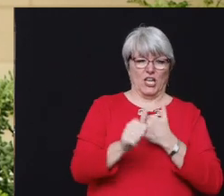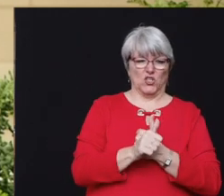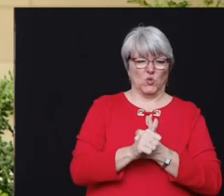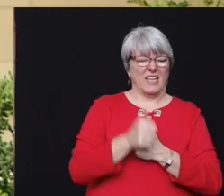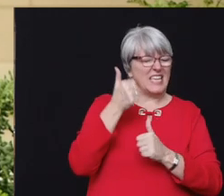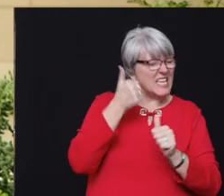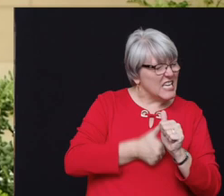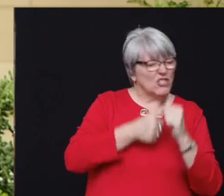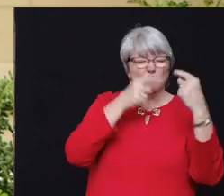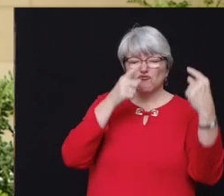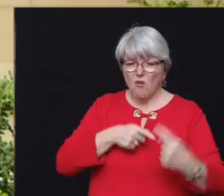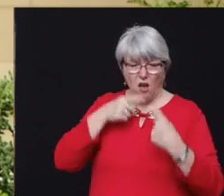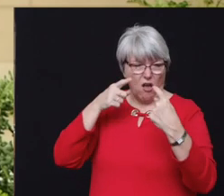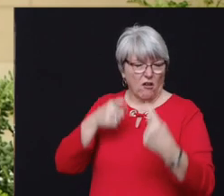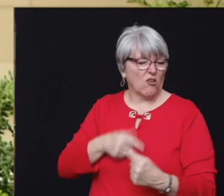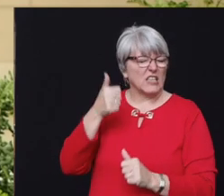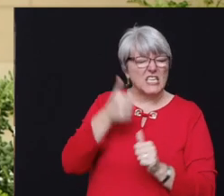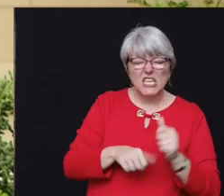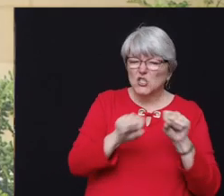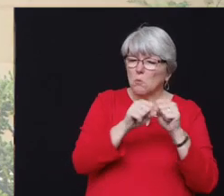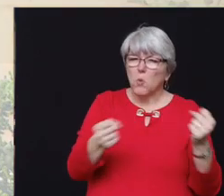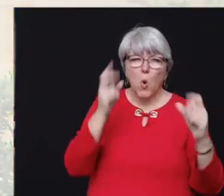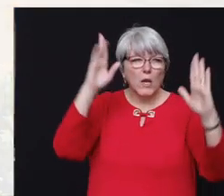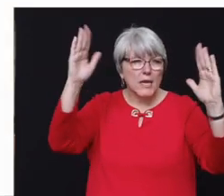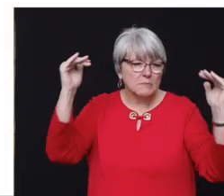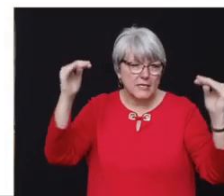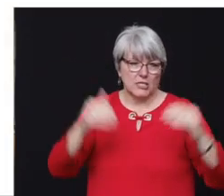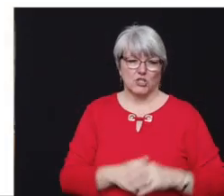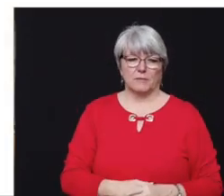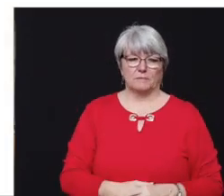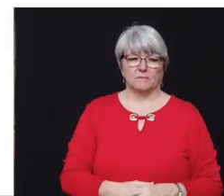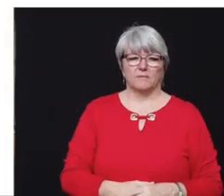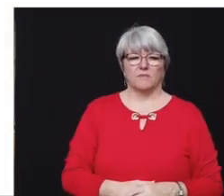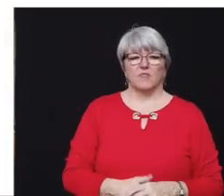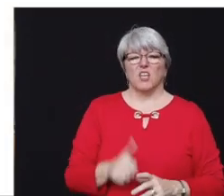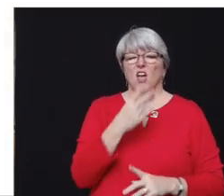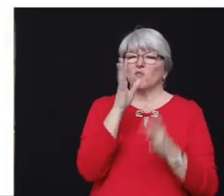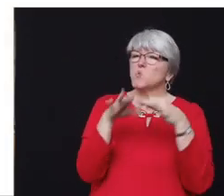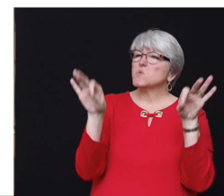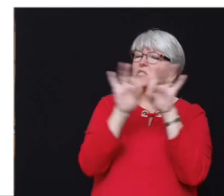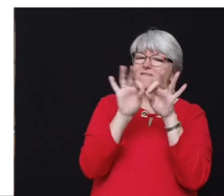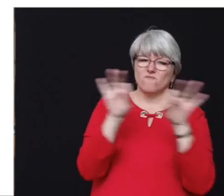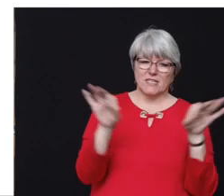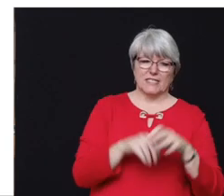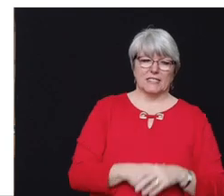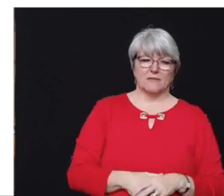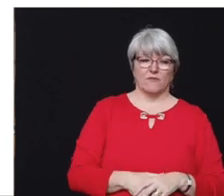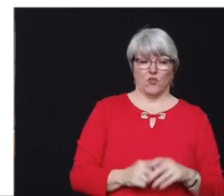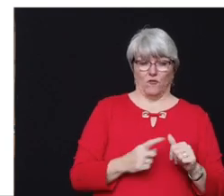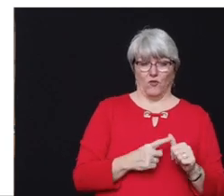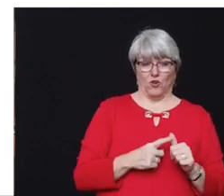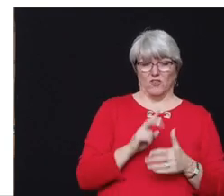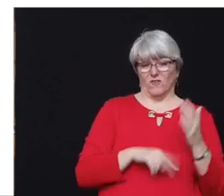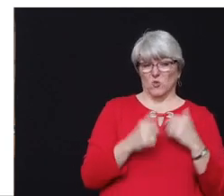every struggle, and every broken expectation. A few key phrases. The first,